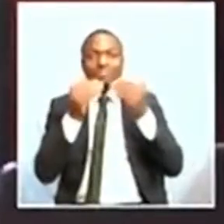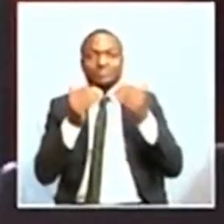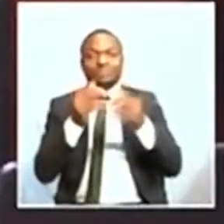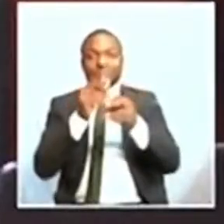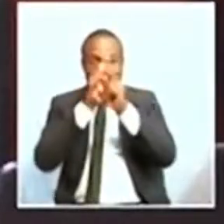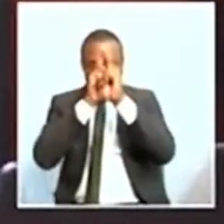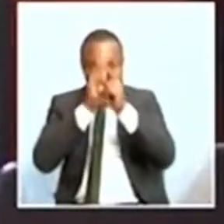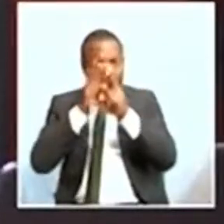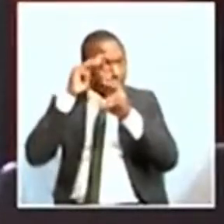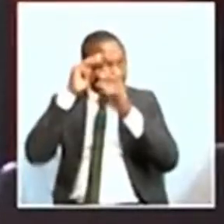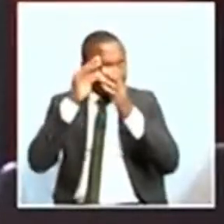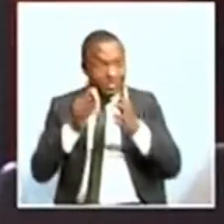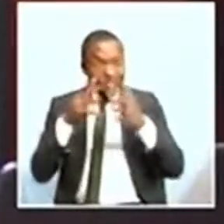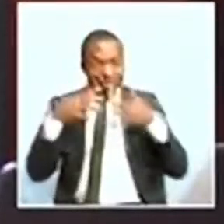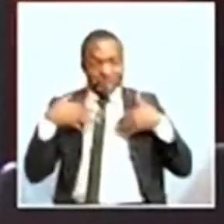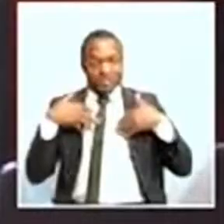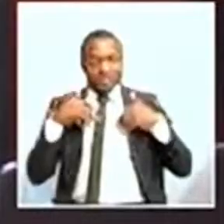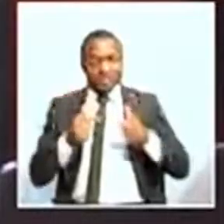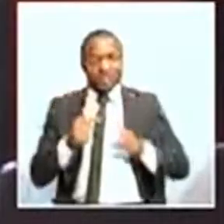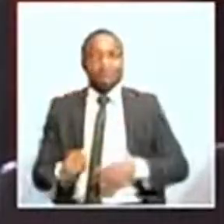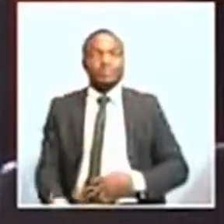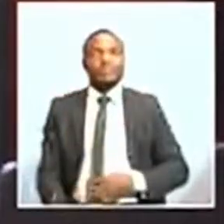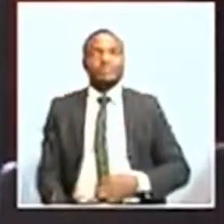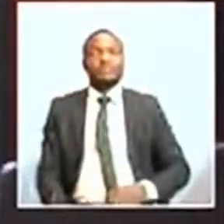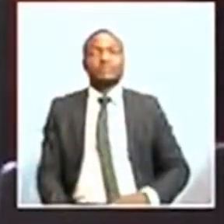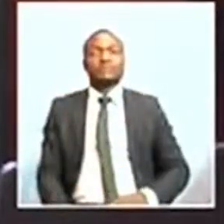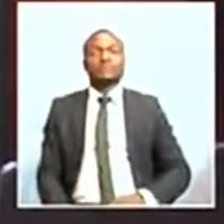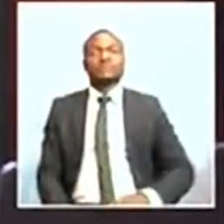Honorable Minister of Health.